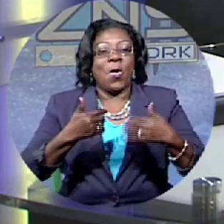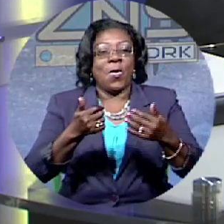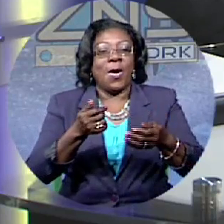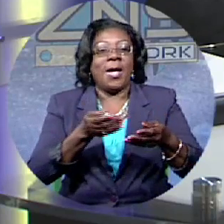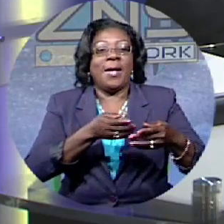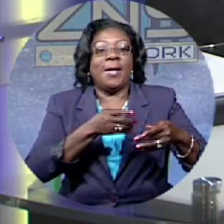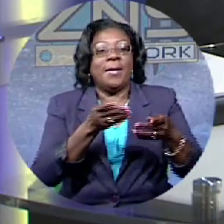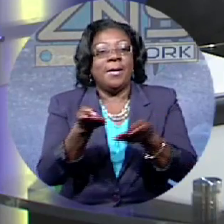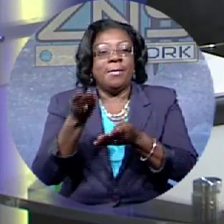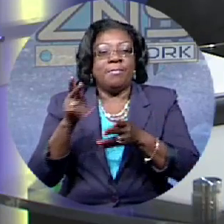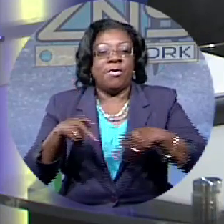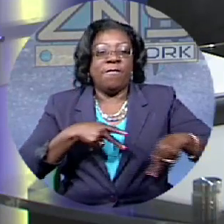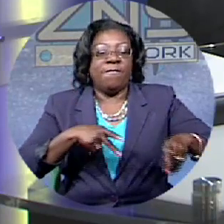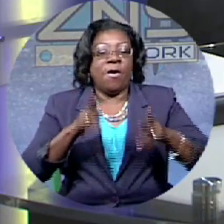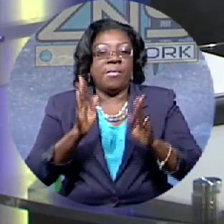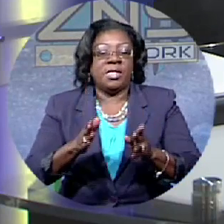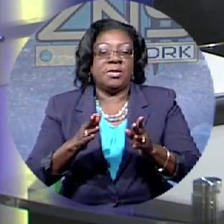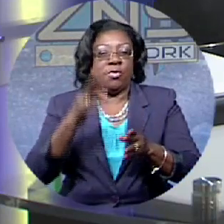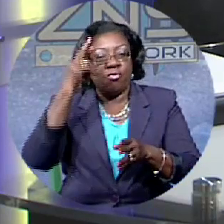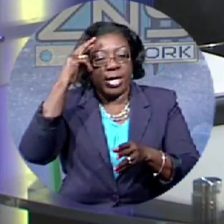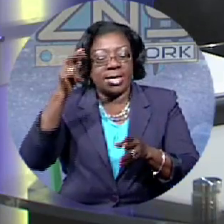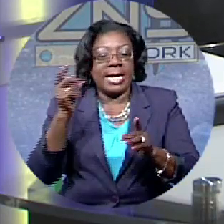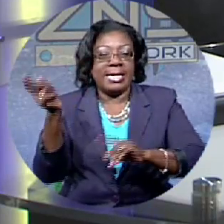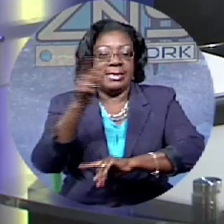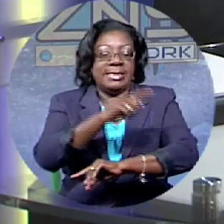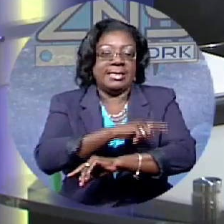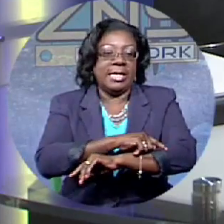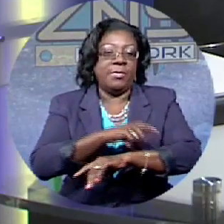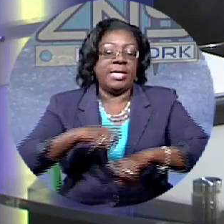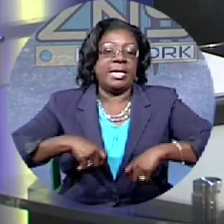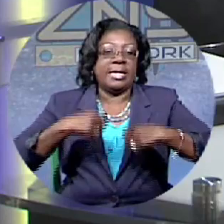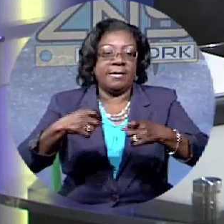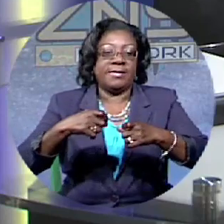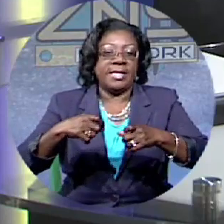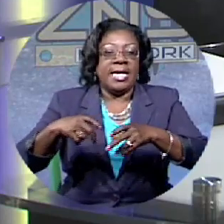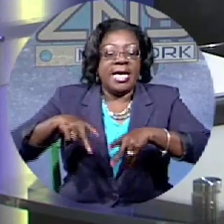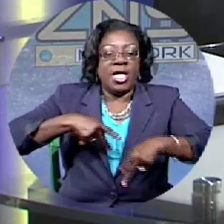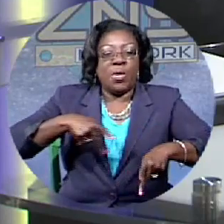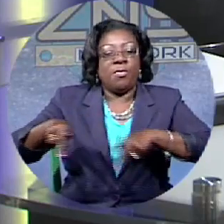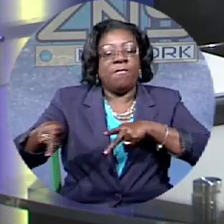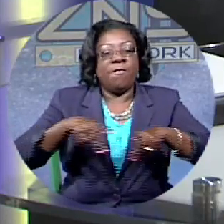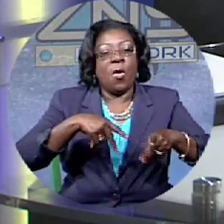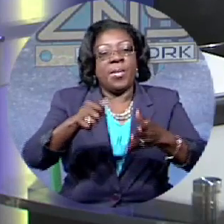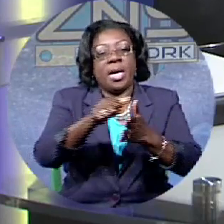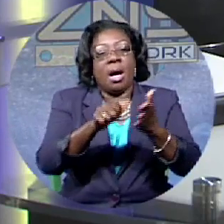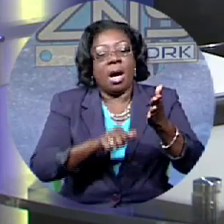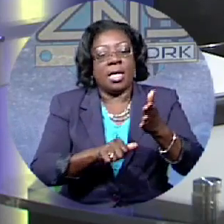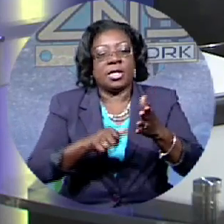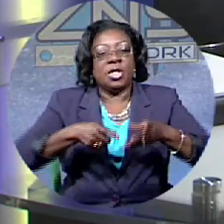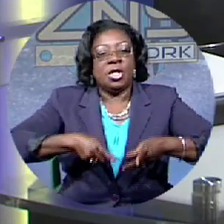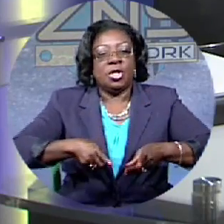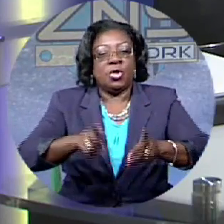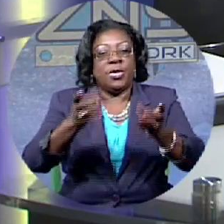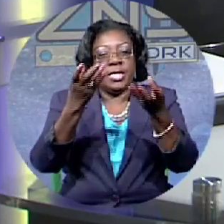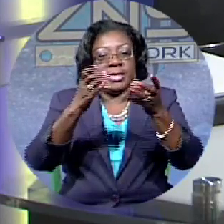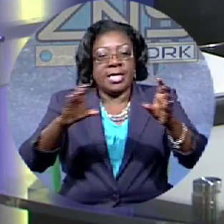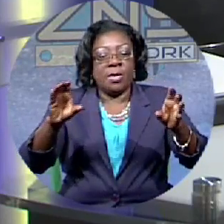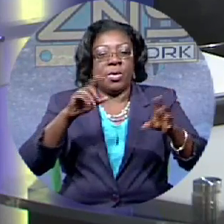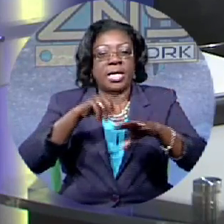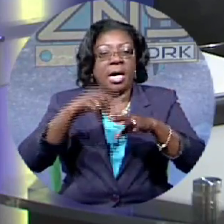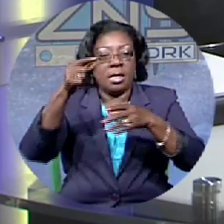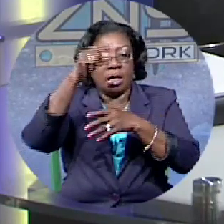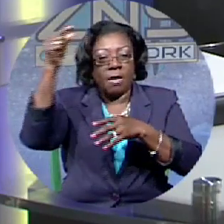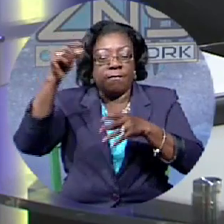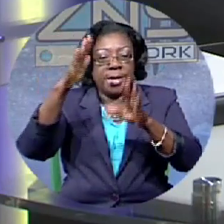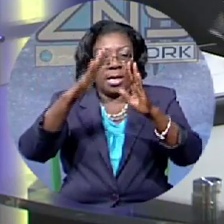were recognized today for their gifts in the performing arts during the E. Clement Bethel National Arts Festival Awards ceremony at Government